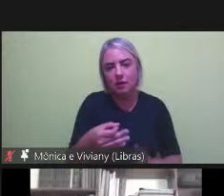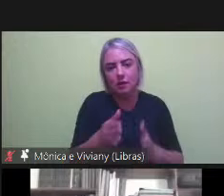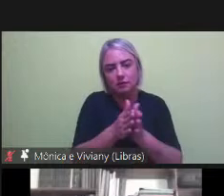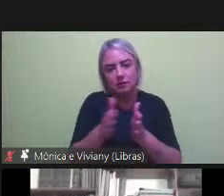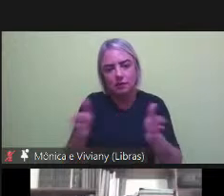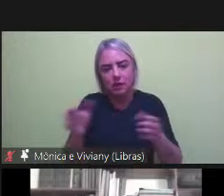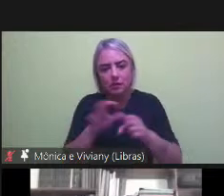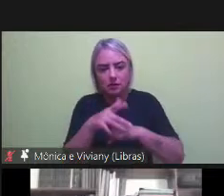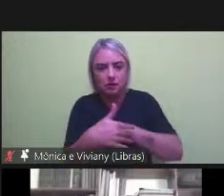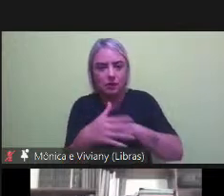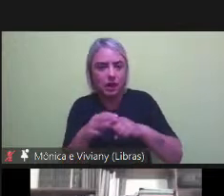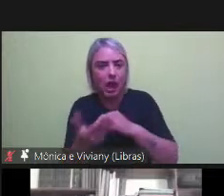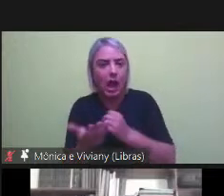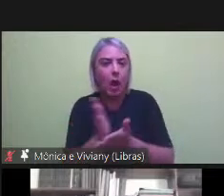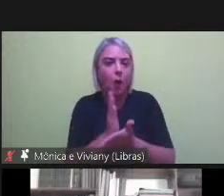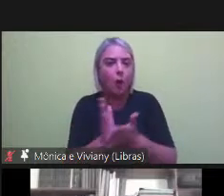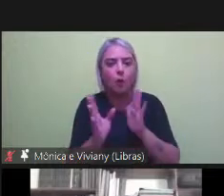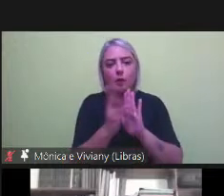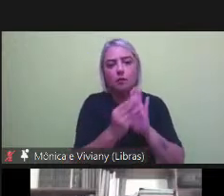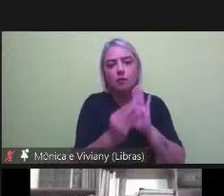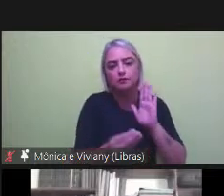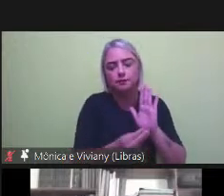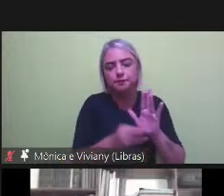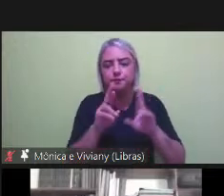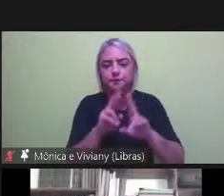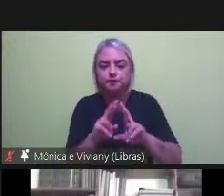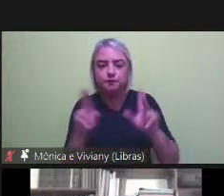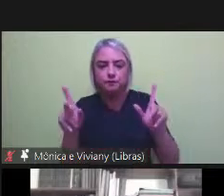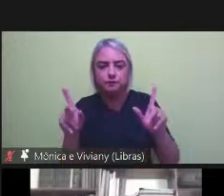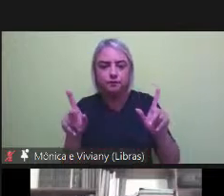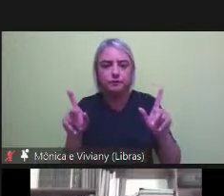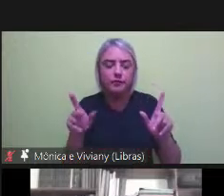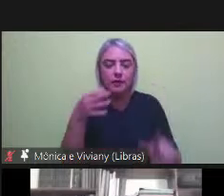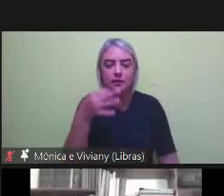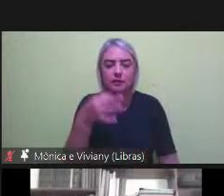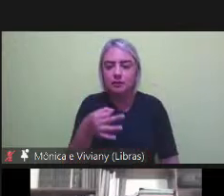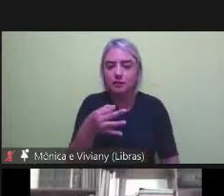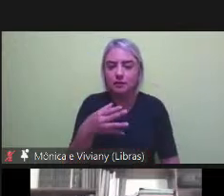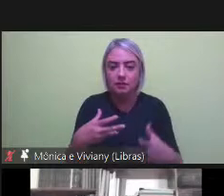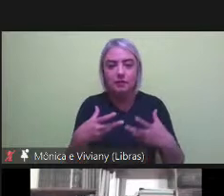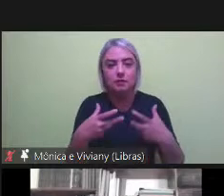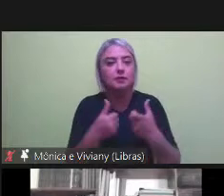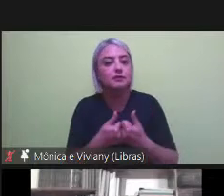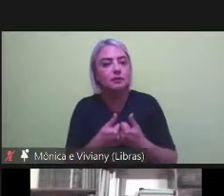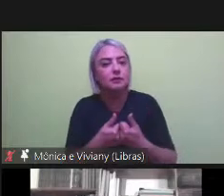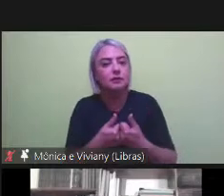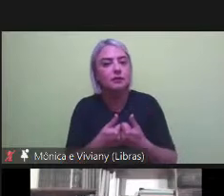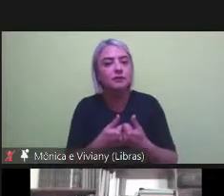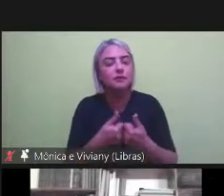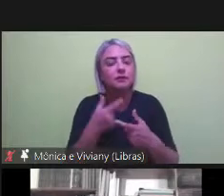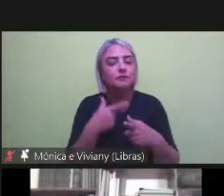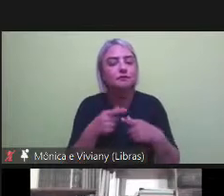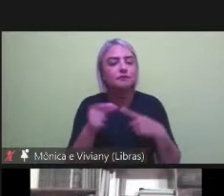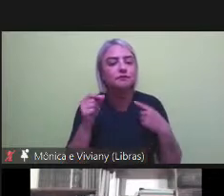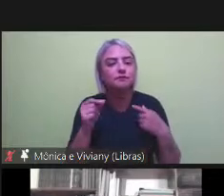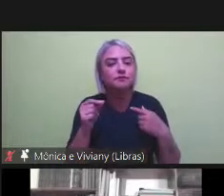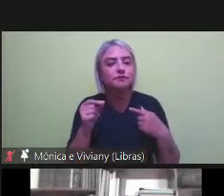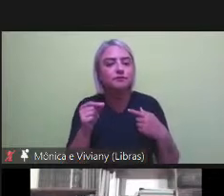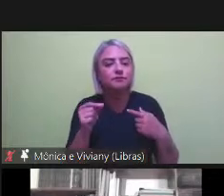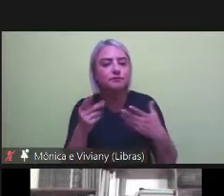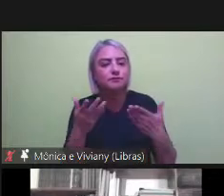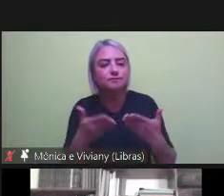mask. We can see here, they're wearing the mask not because of the pandemic, because they were painting the wall. And this was